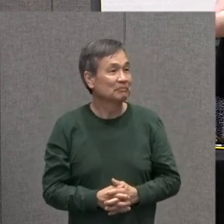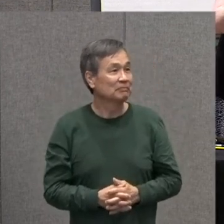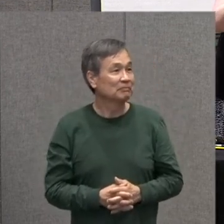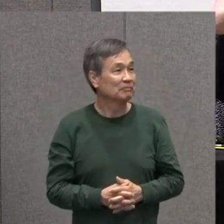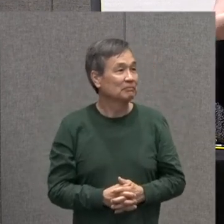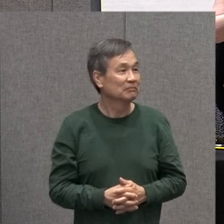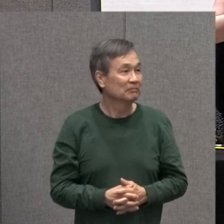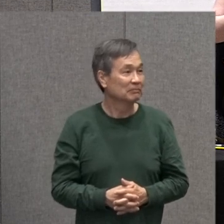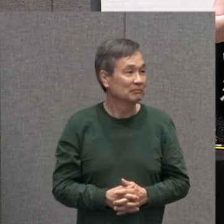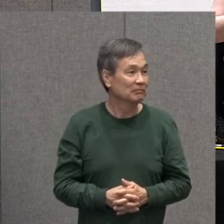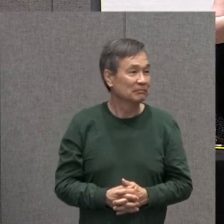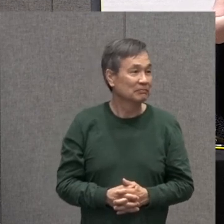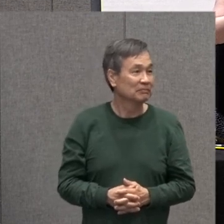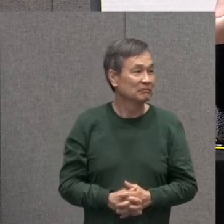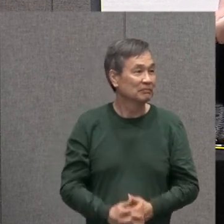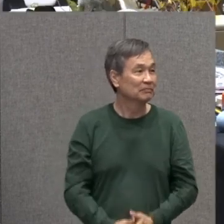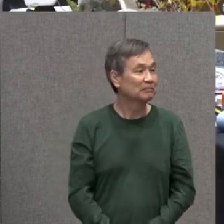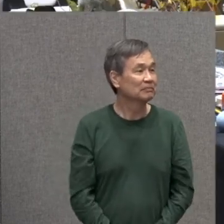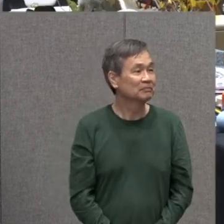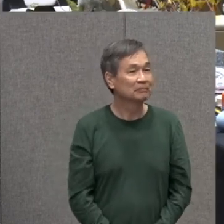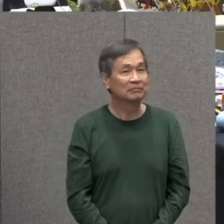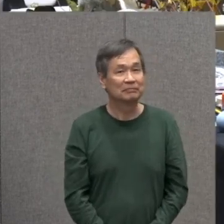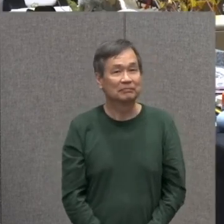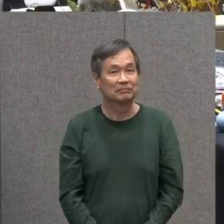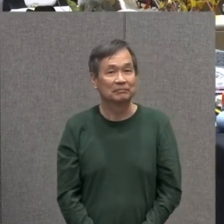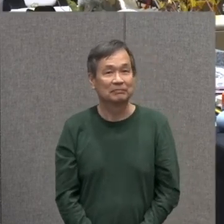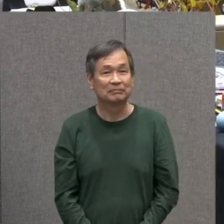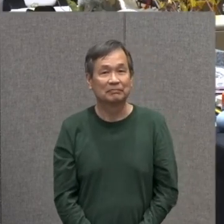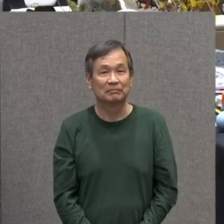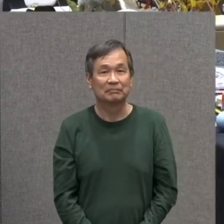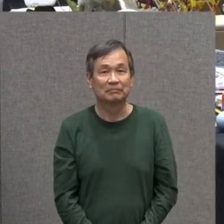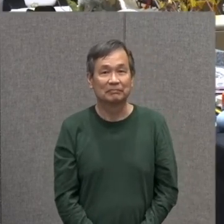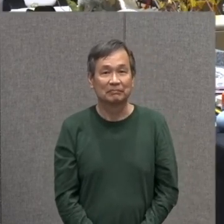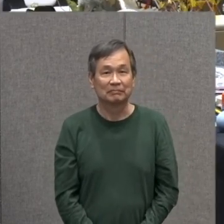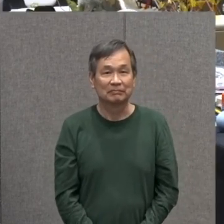Oops. I don't know where I want mine. I just kind of want to hold it.